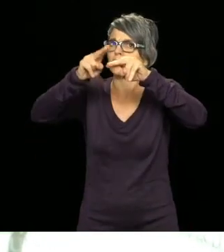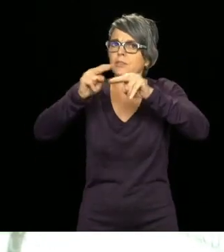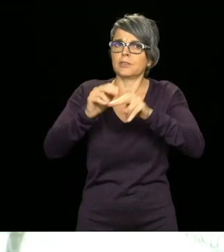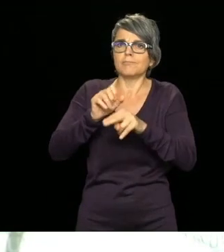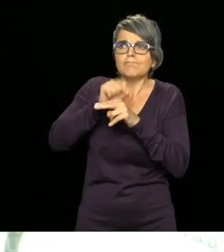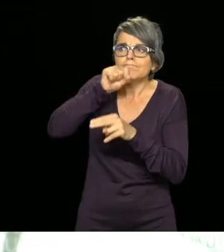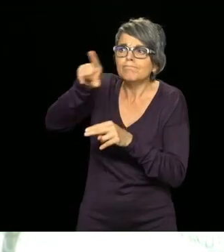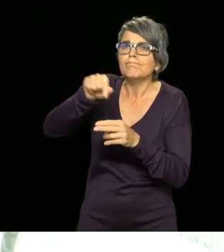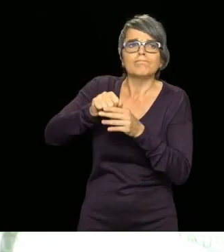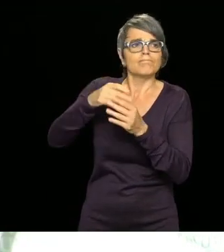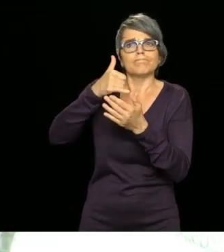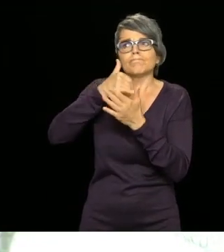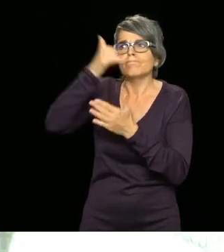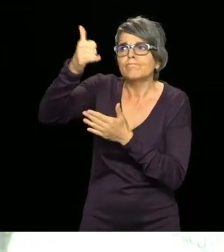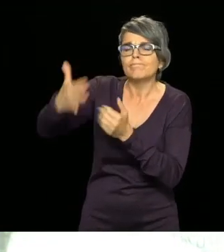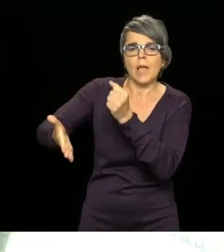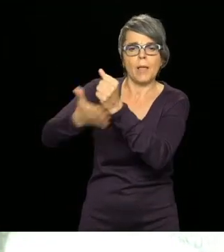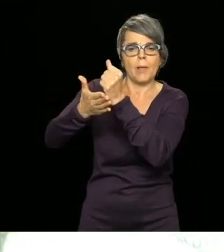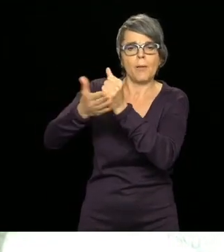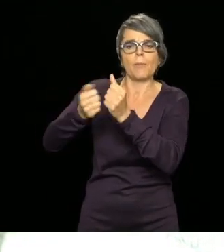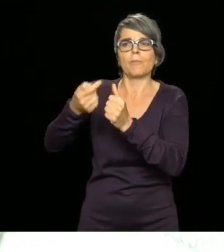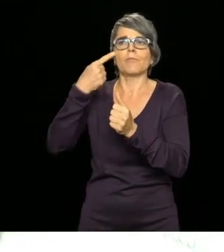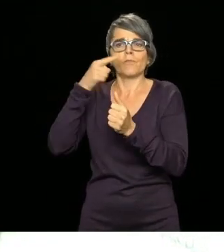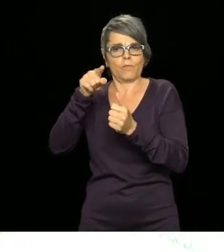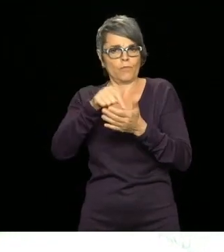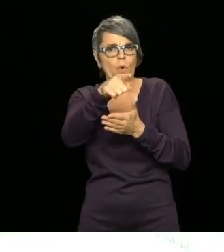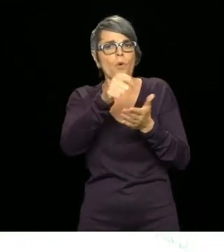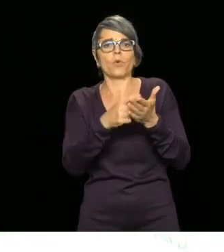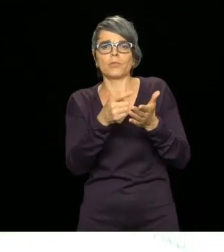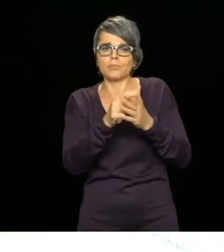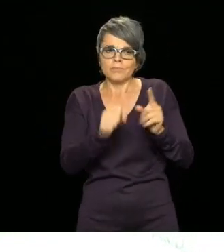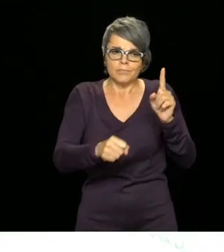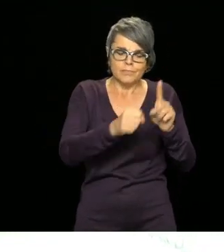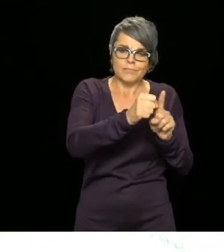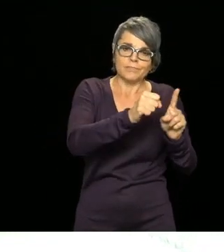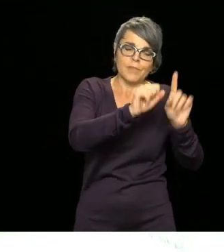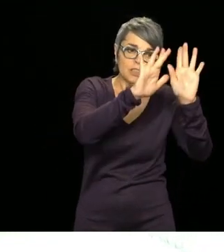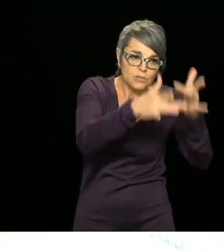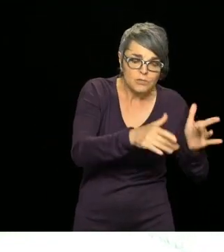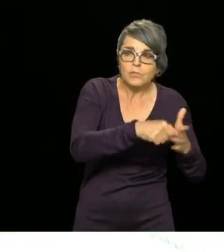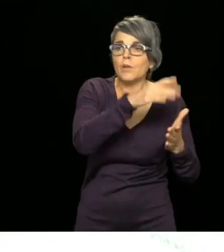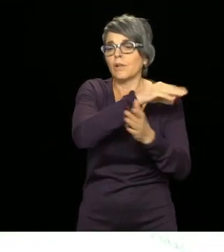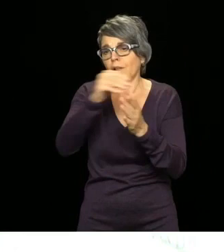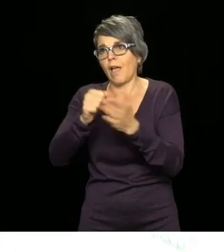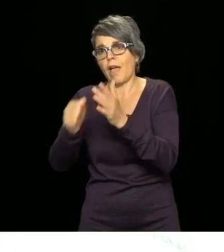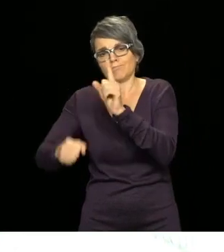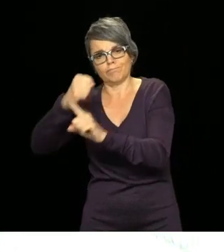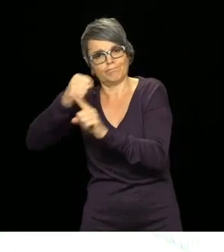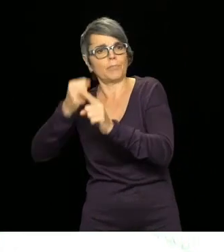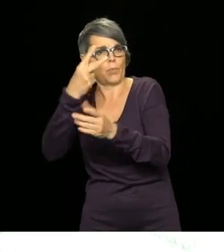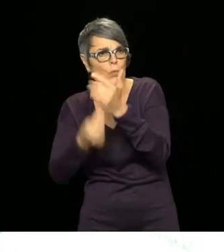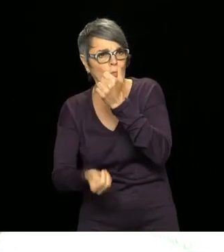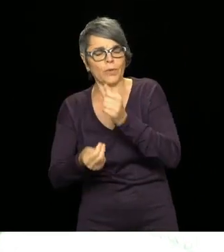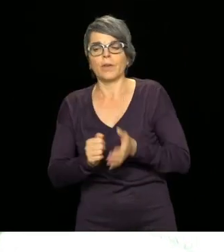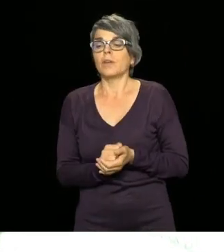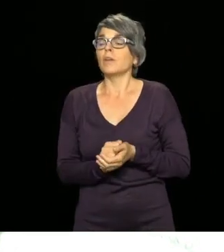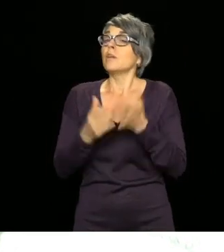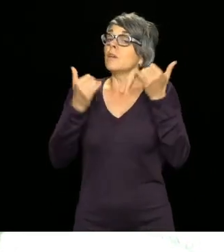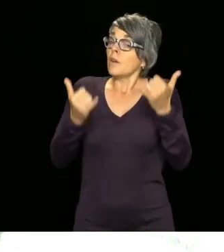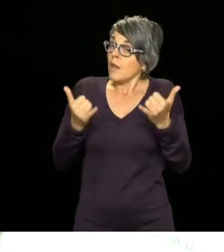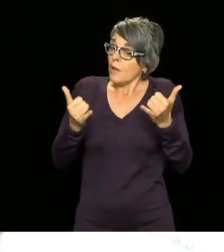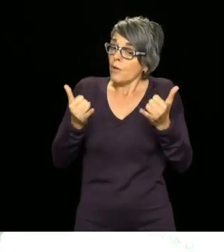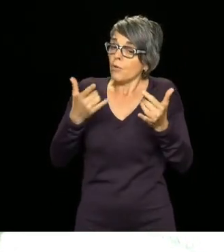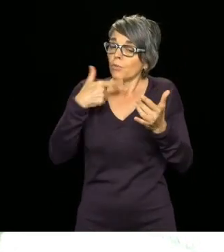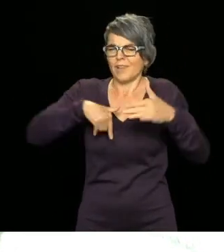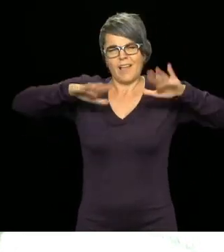So again, it's early days in terms of measuring the empirical aspect of statistics, but what we're hearing in